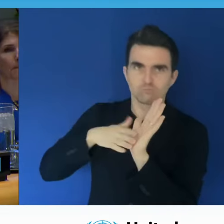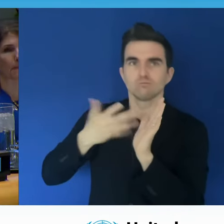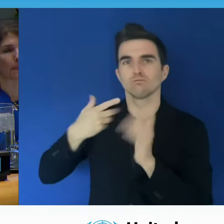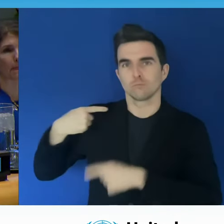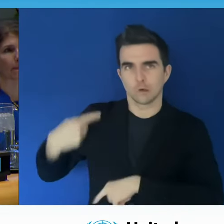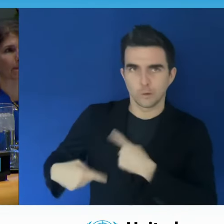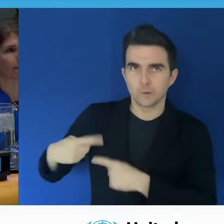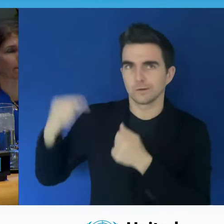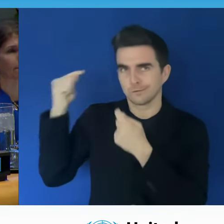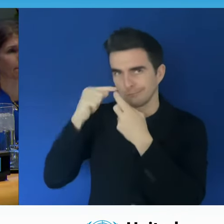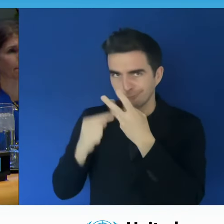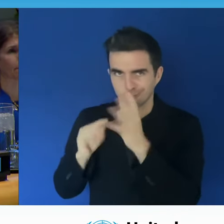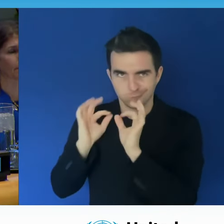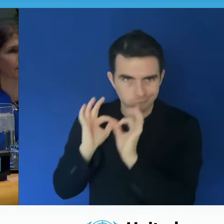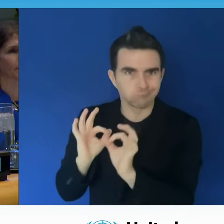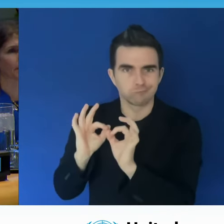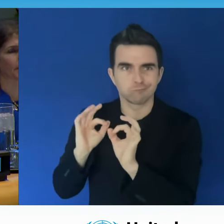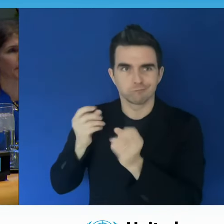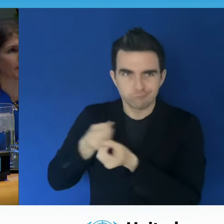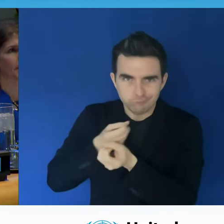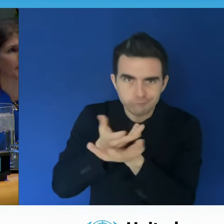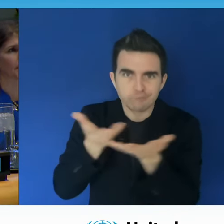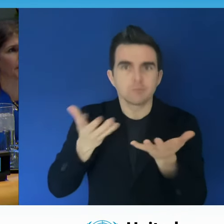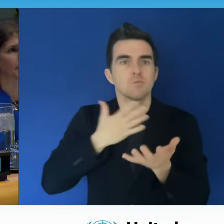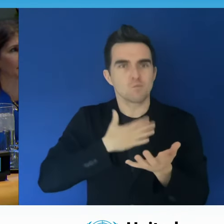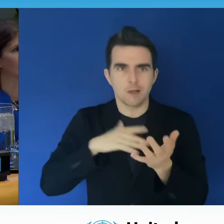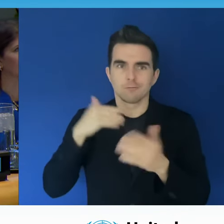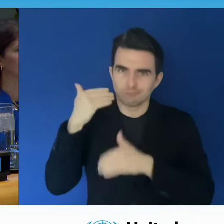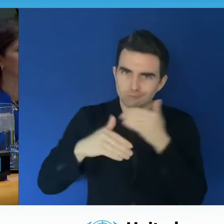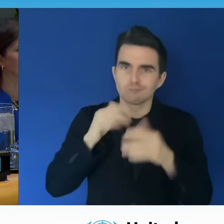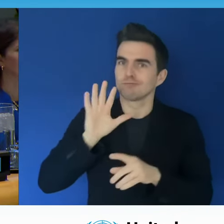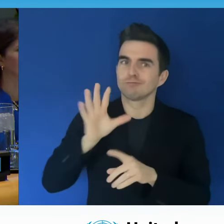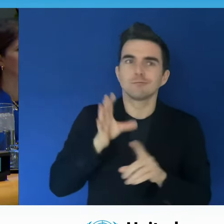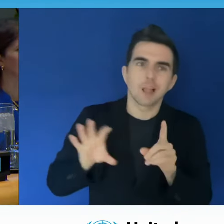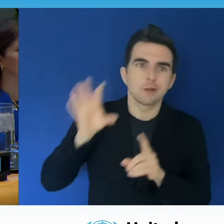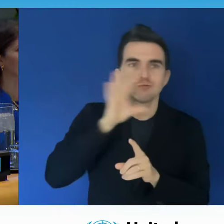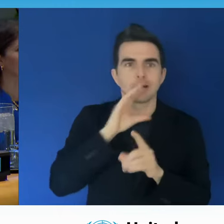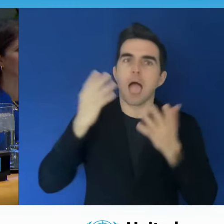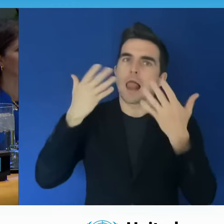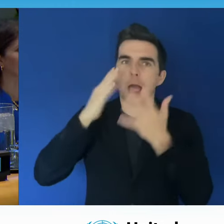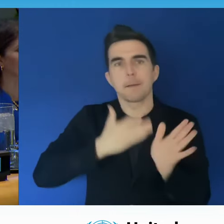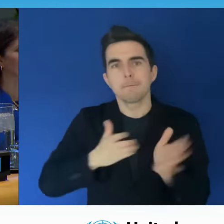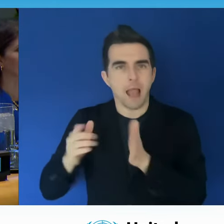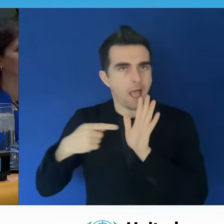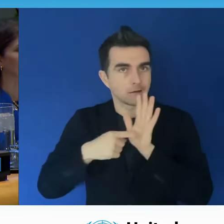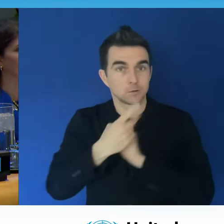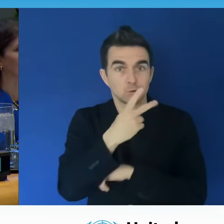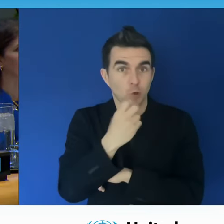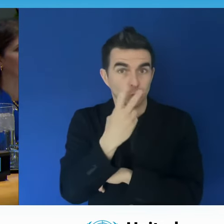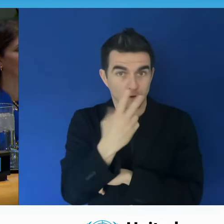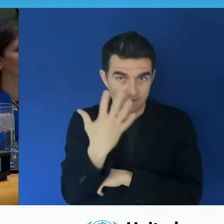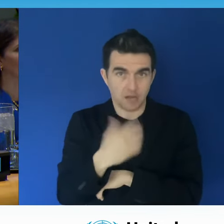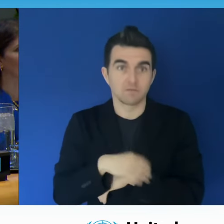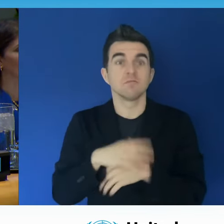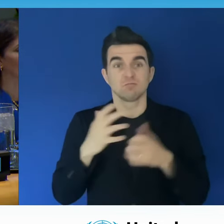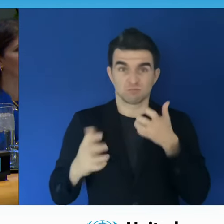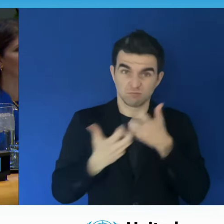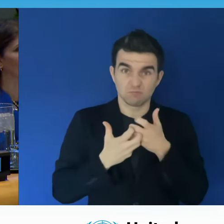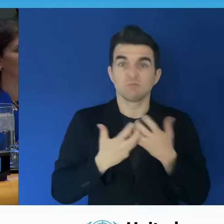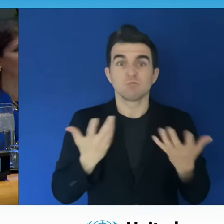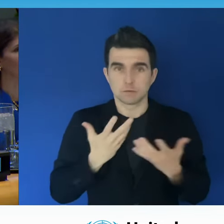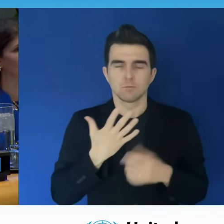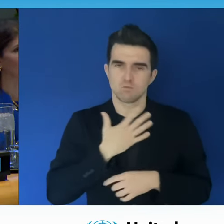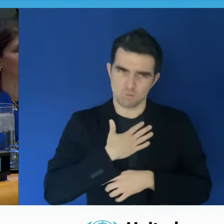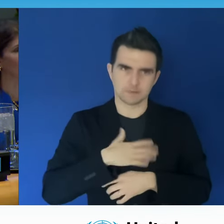to renewables must be just, and it must be sustainable. And we will soon launch our panel on critical